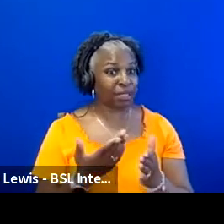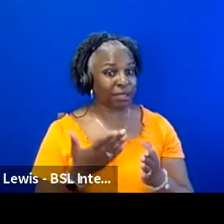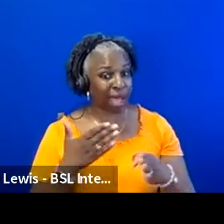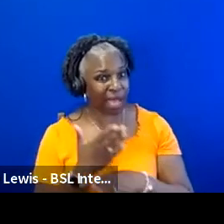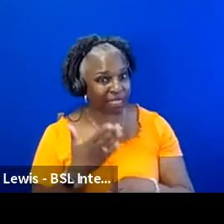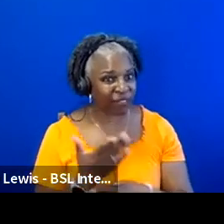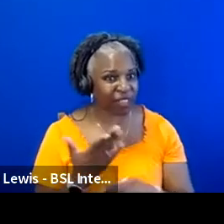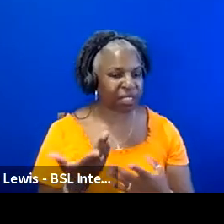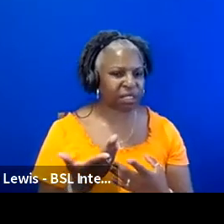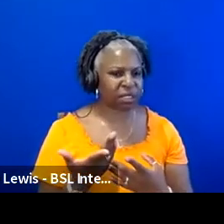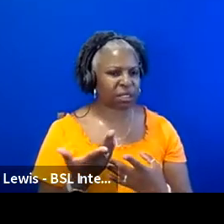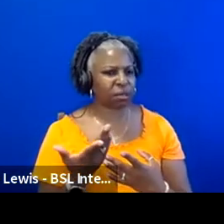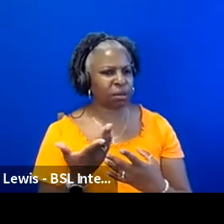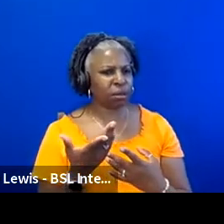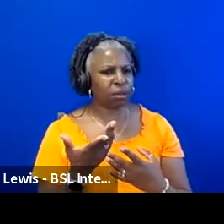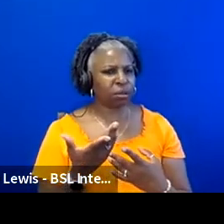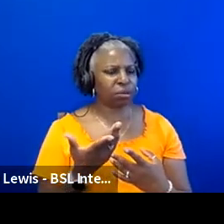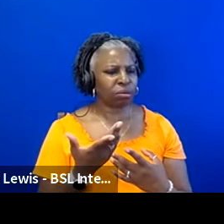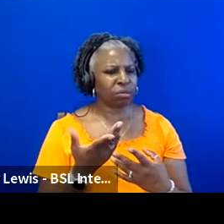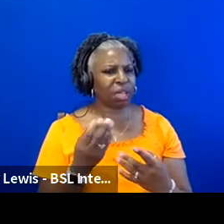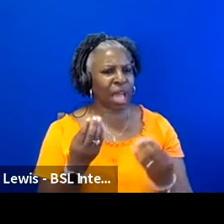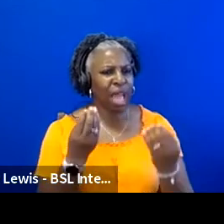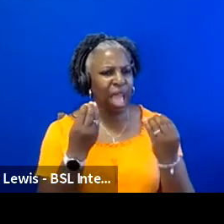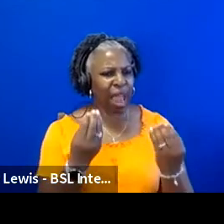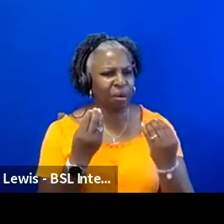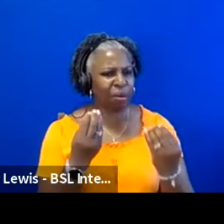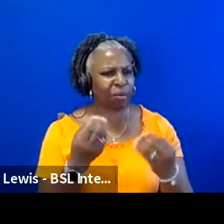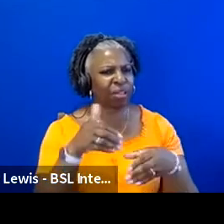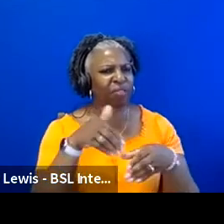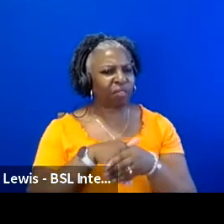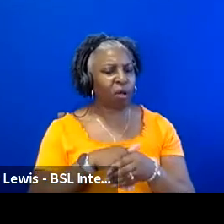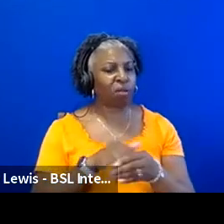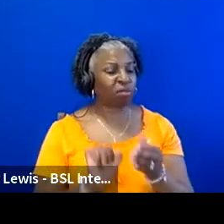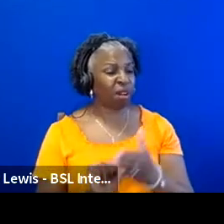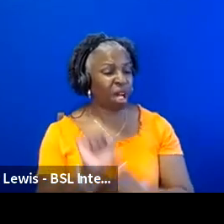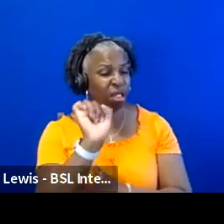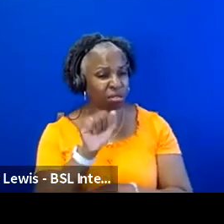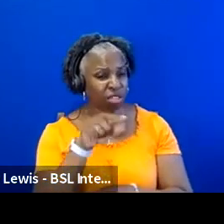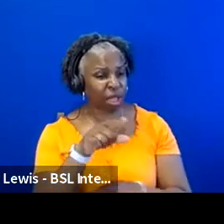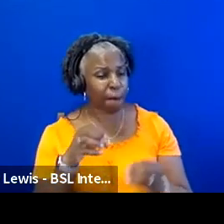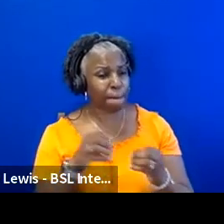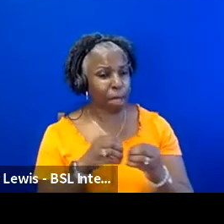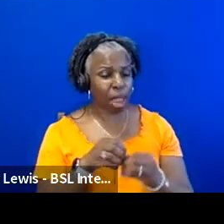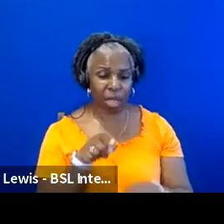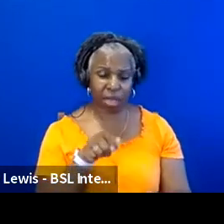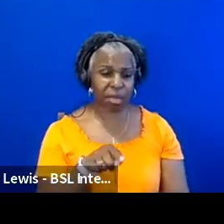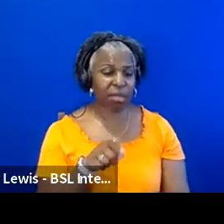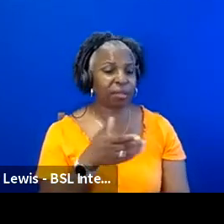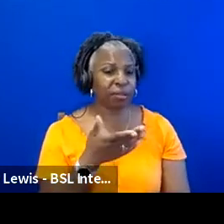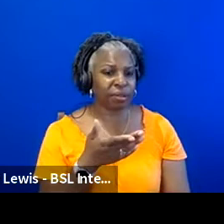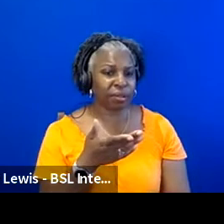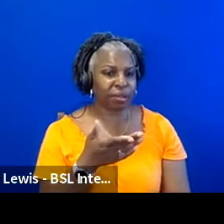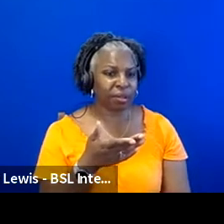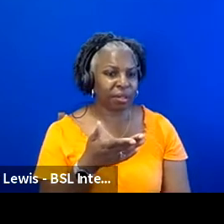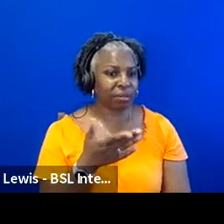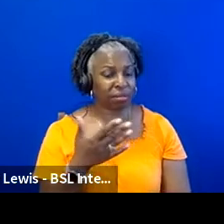people who's relate Arabs who is a part of the culture scene in Berlin. And I met really a